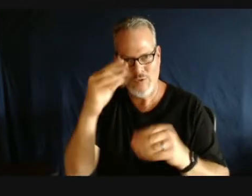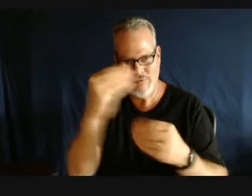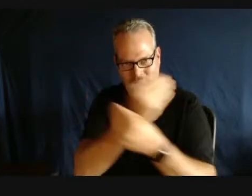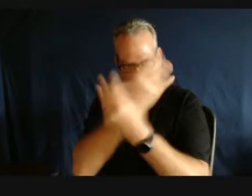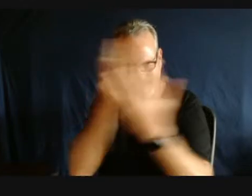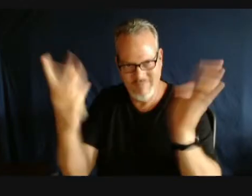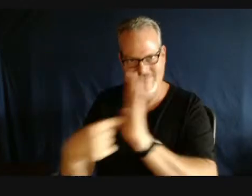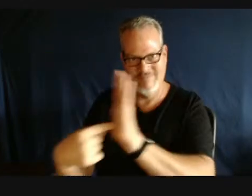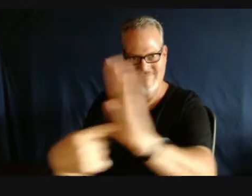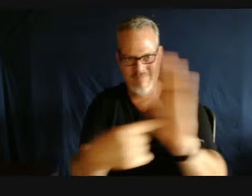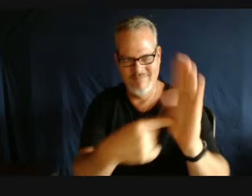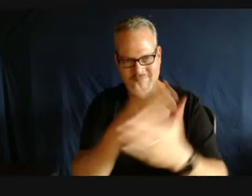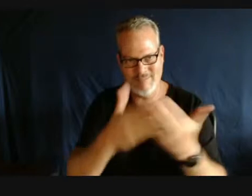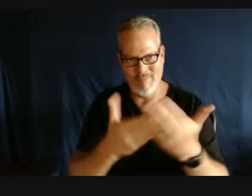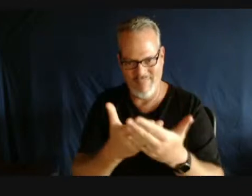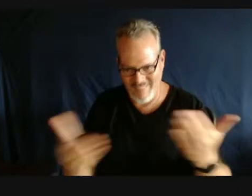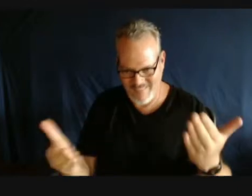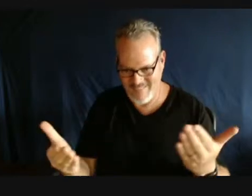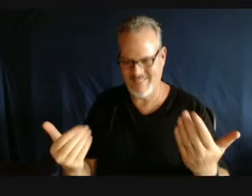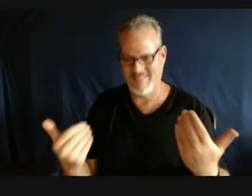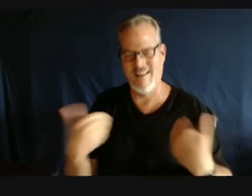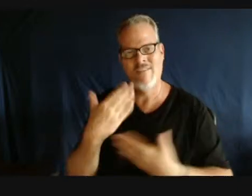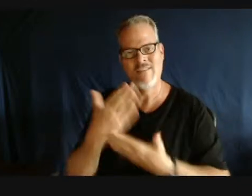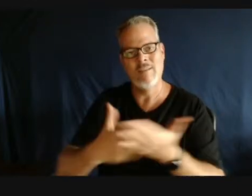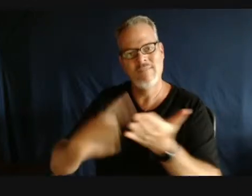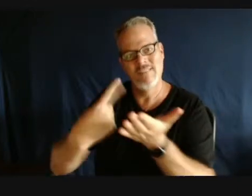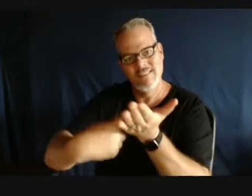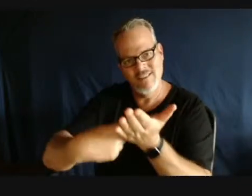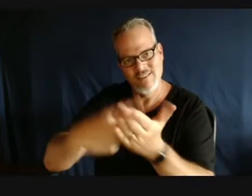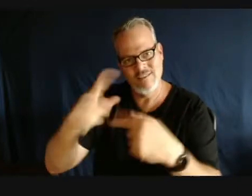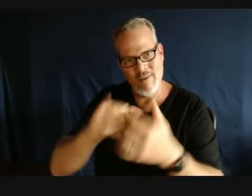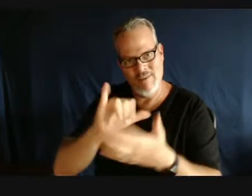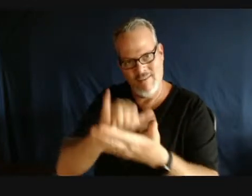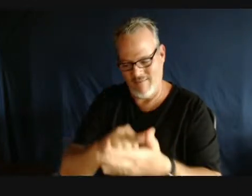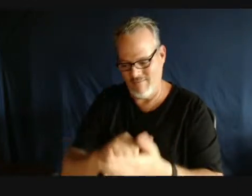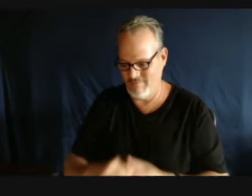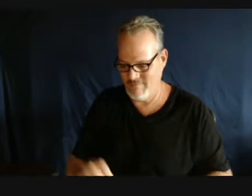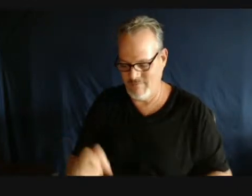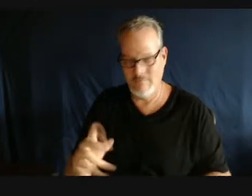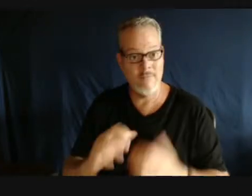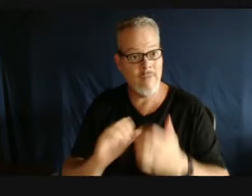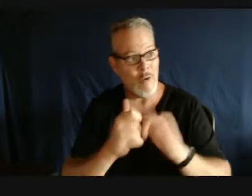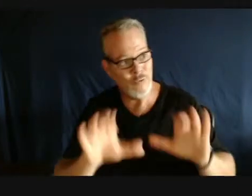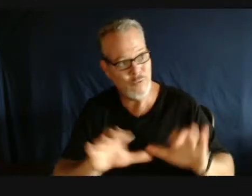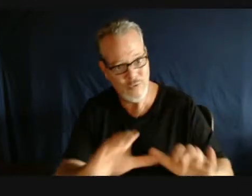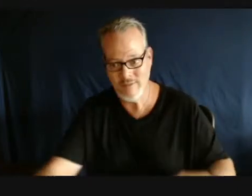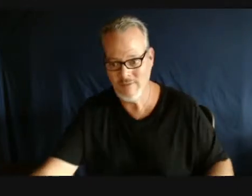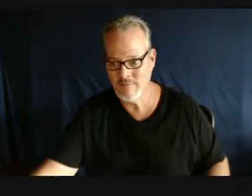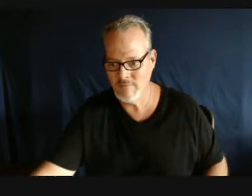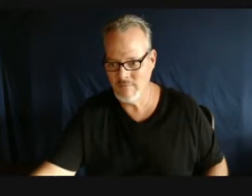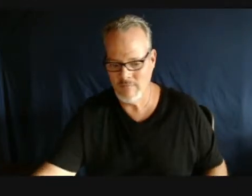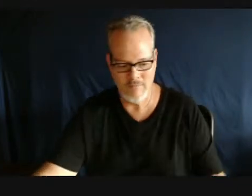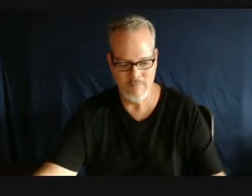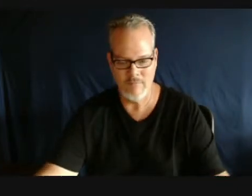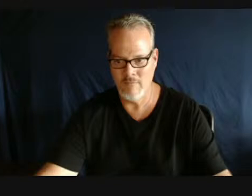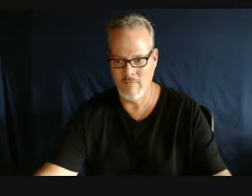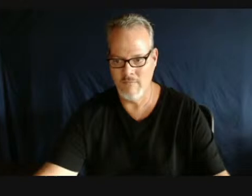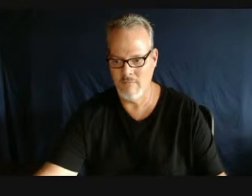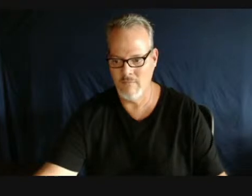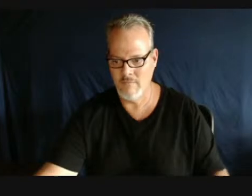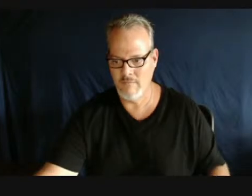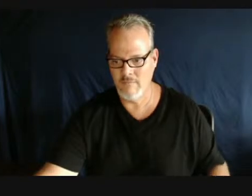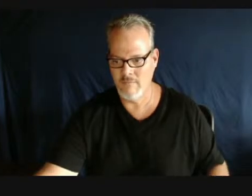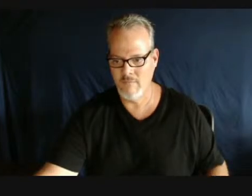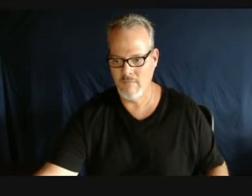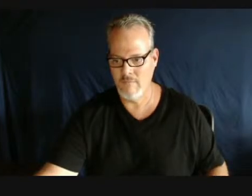insights and have some discussion and Q&A. How have you been last week, Dane? Good, getting used to our pattern